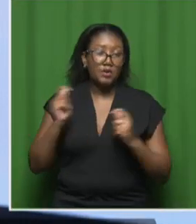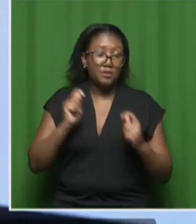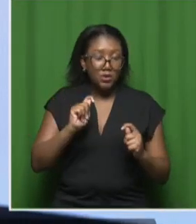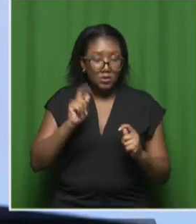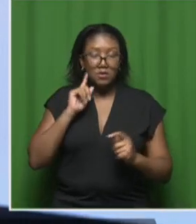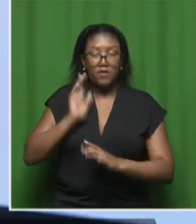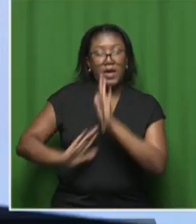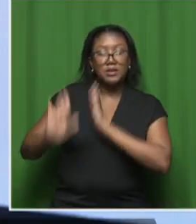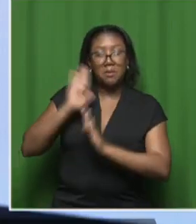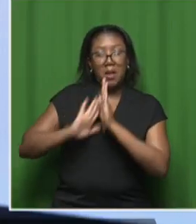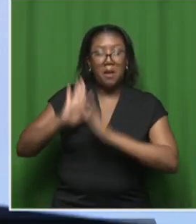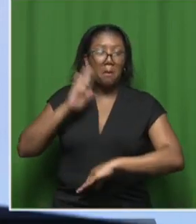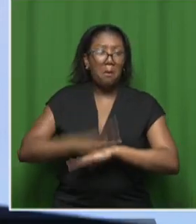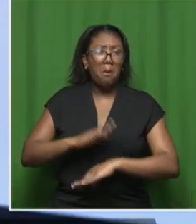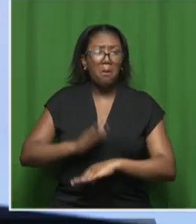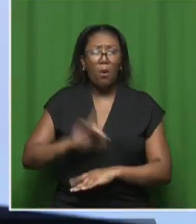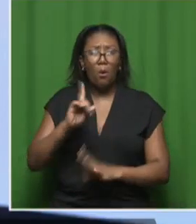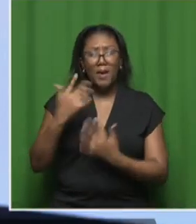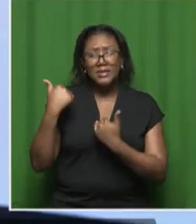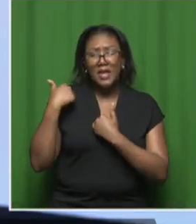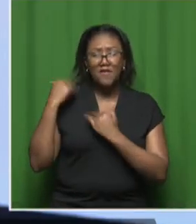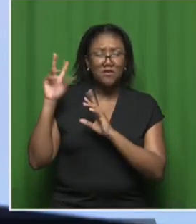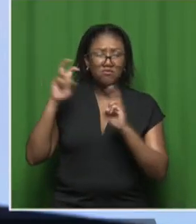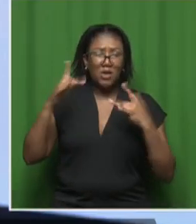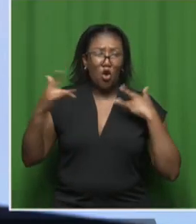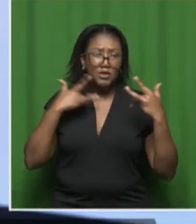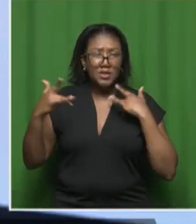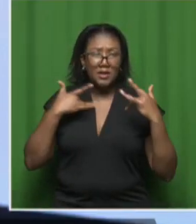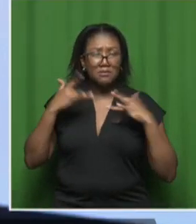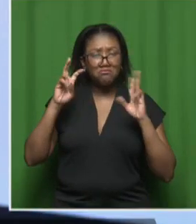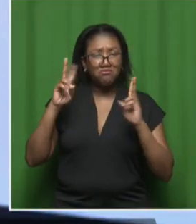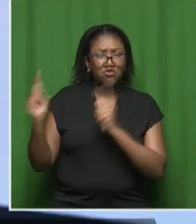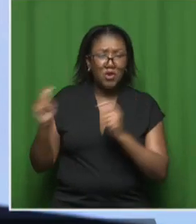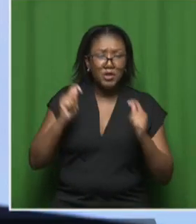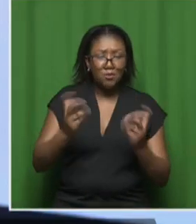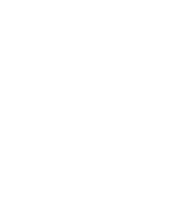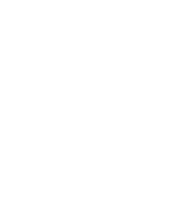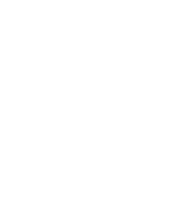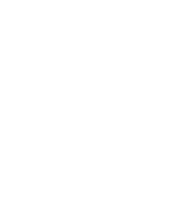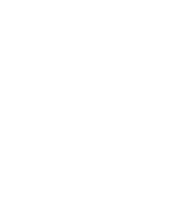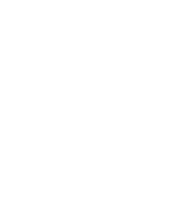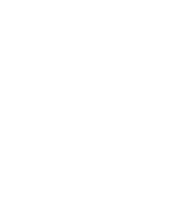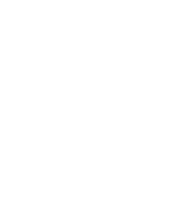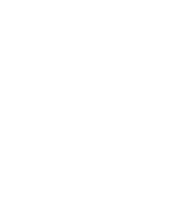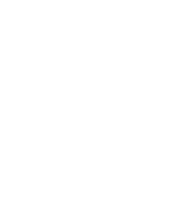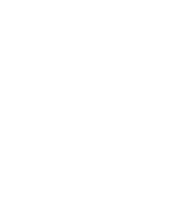in on some of the safety concerns with regard to scholar transport here in South Africa.